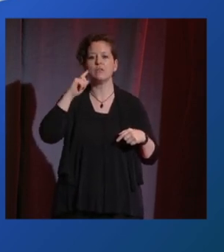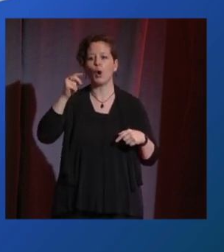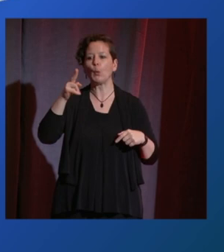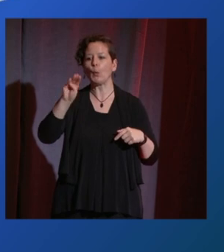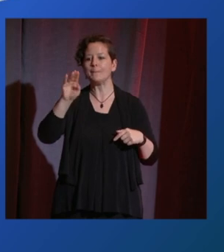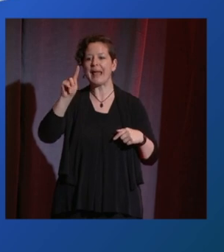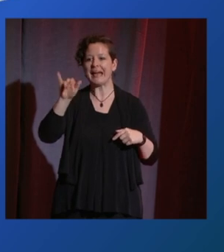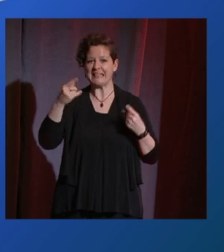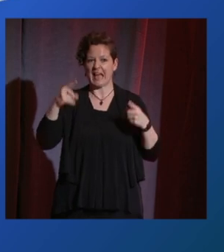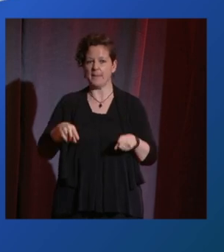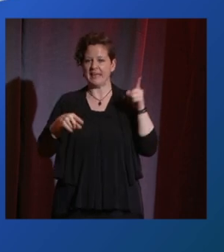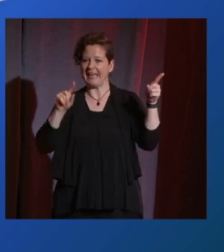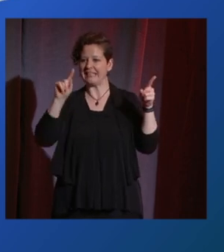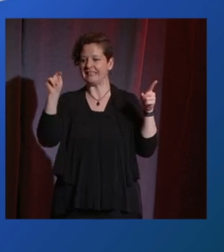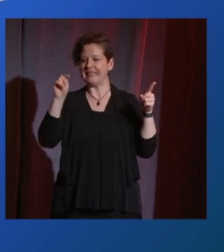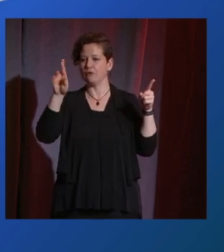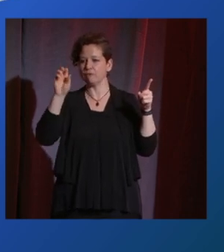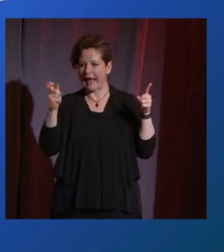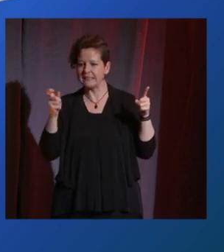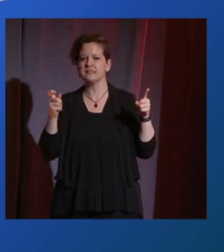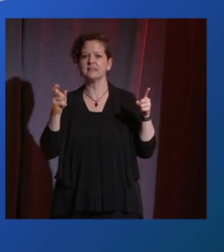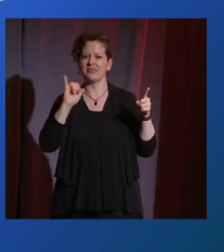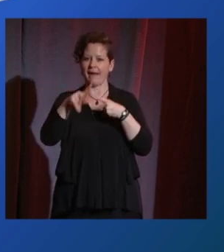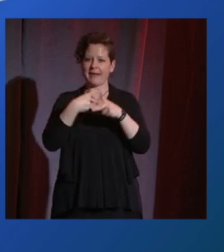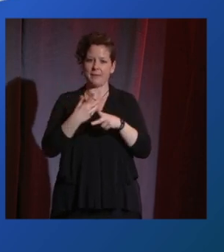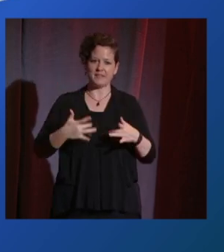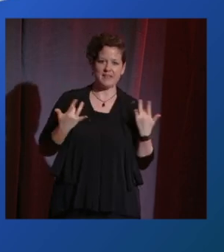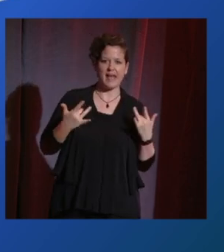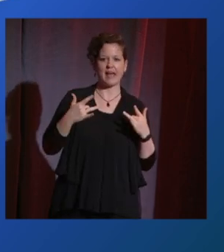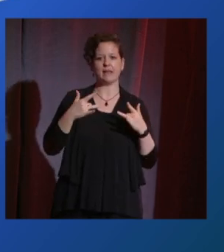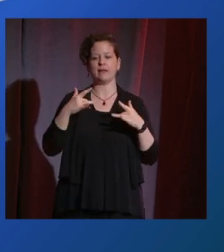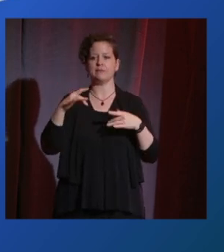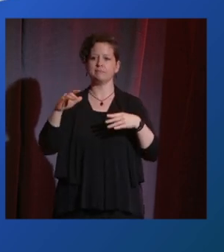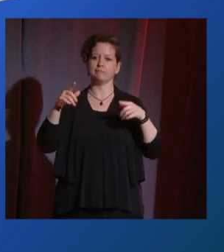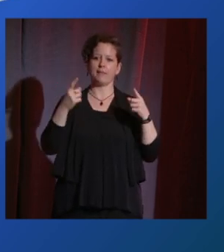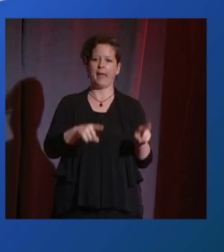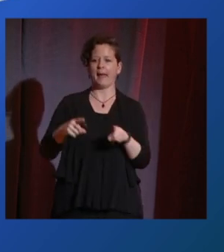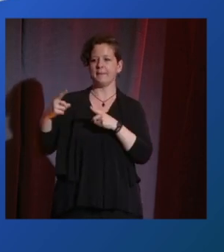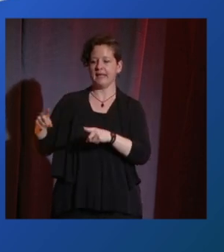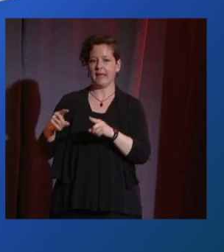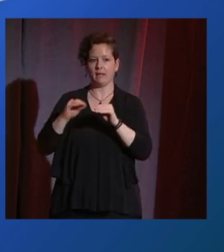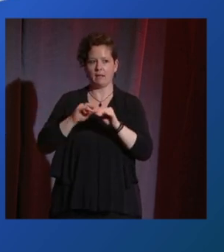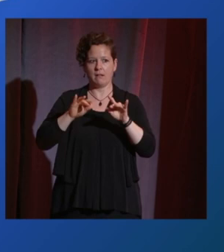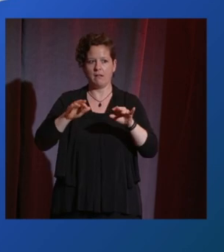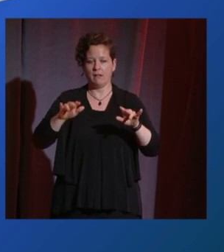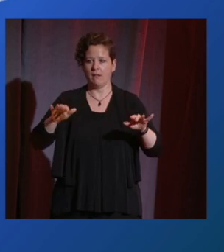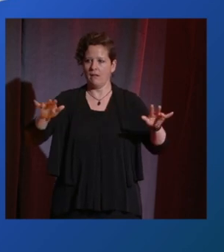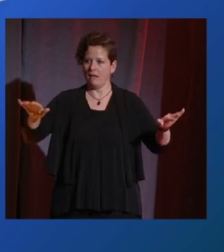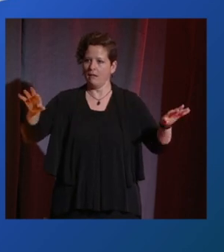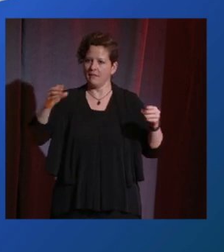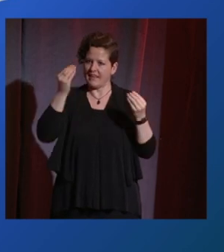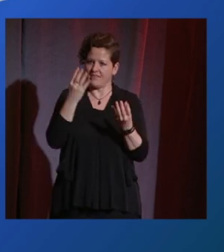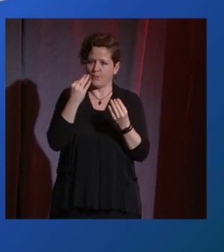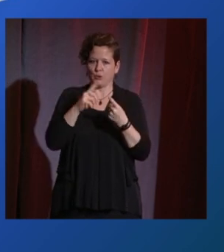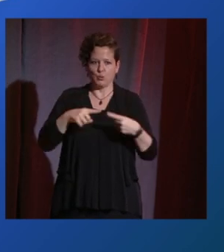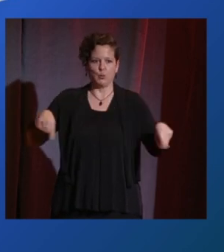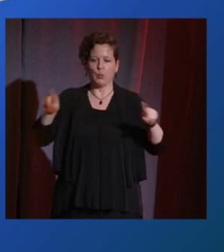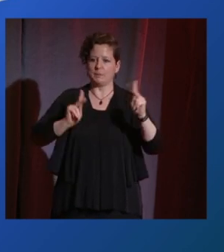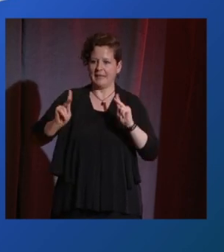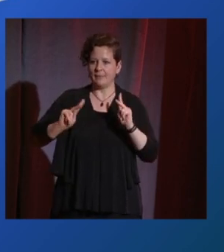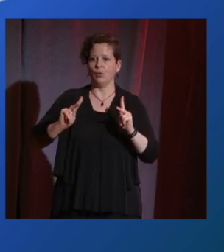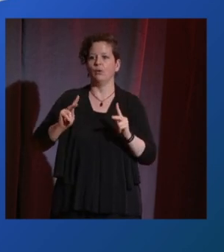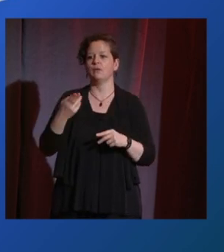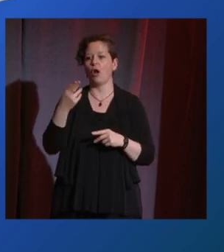T-Rex and it's slowly trickling the conversation that those stem degrees are needed um in the realm of